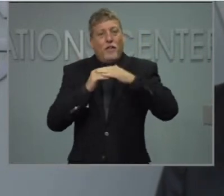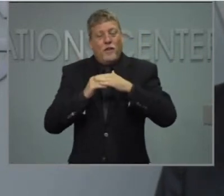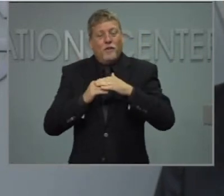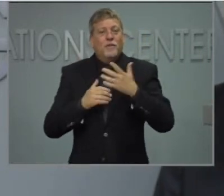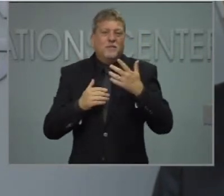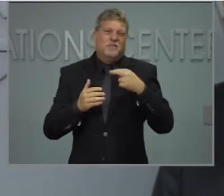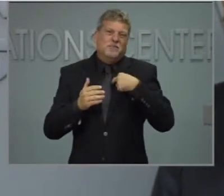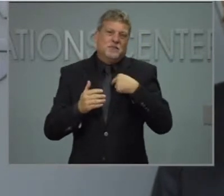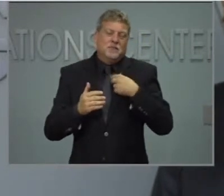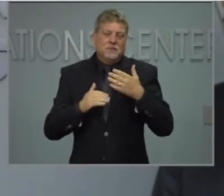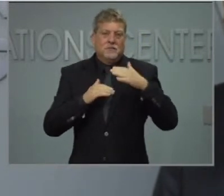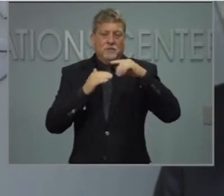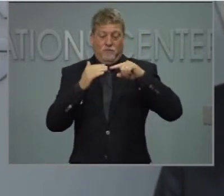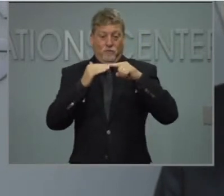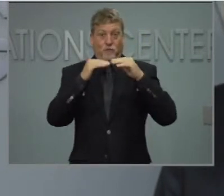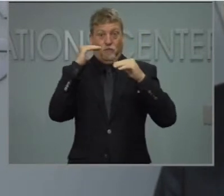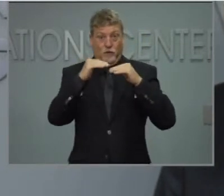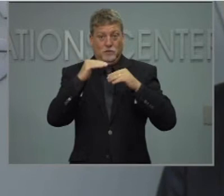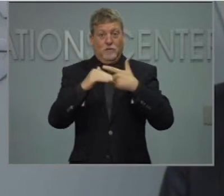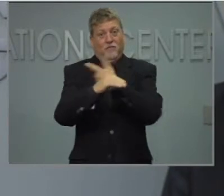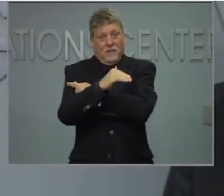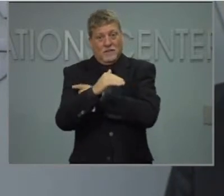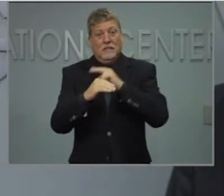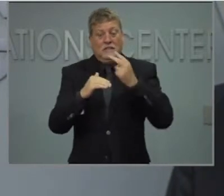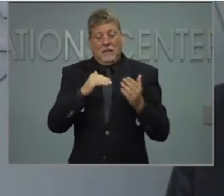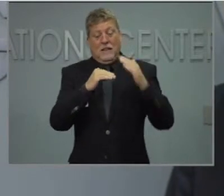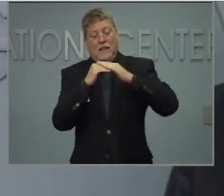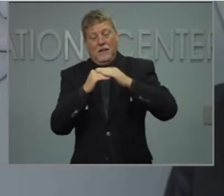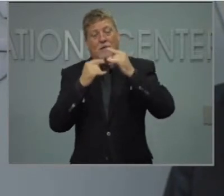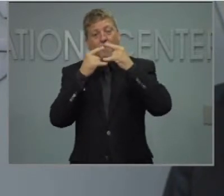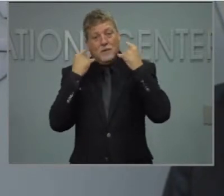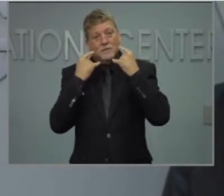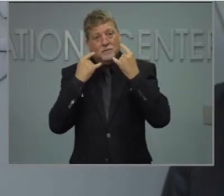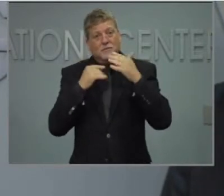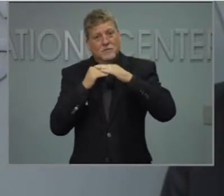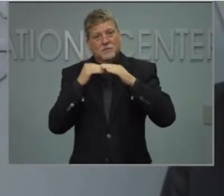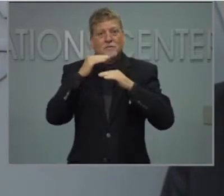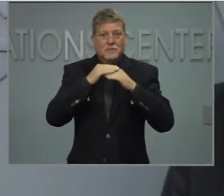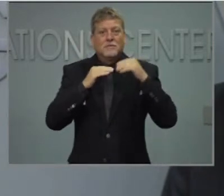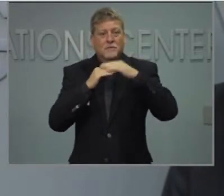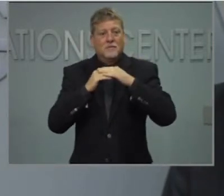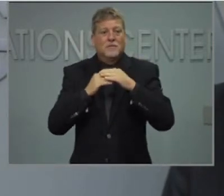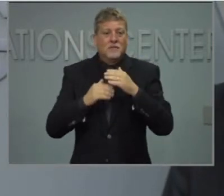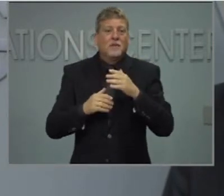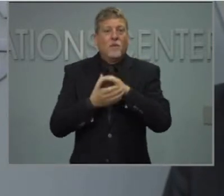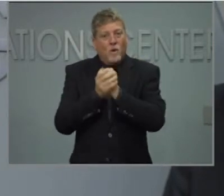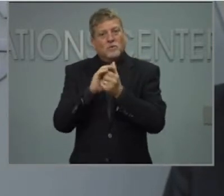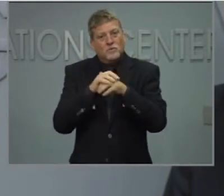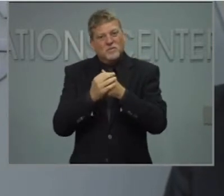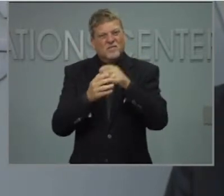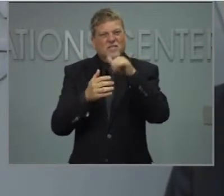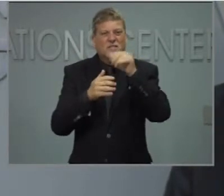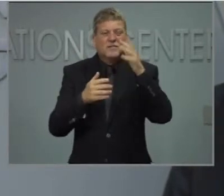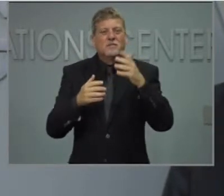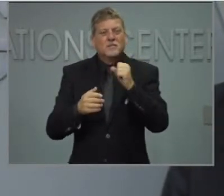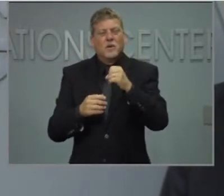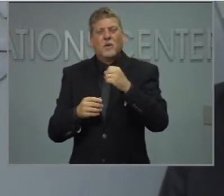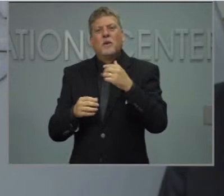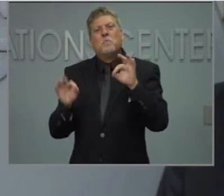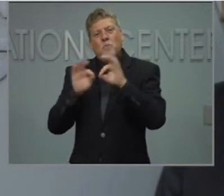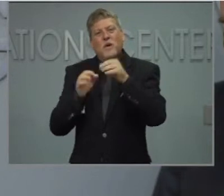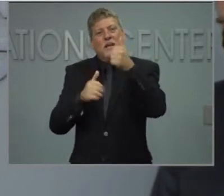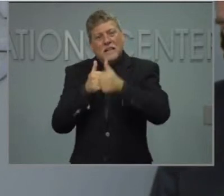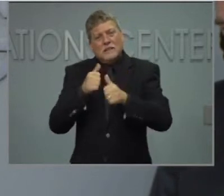every family, every person needs to think of that. And I think that everyone needs to remember the fact that we're all in this together. And all of our